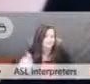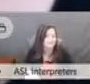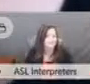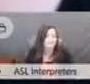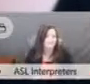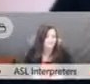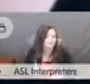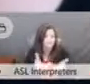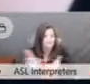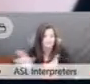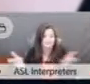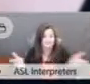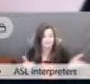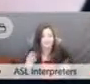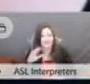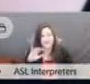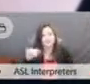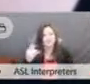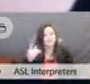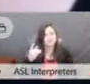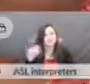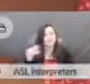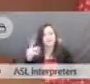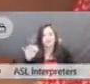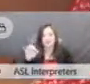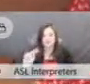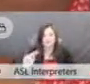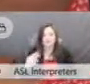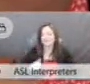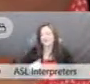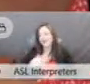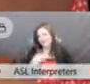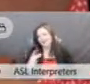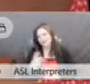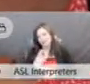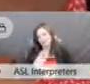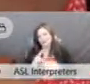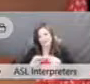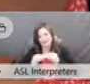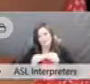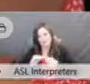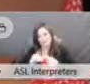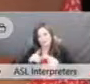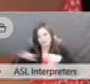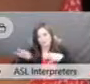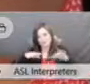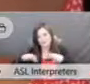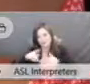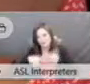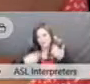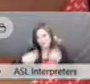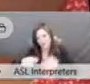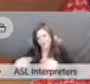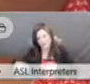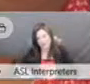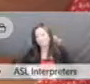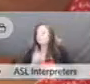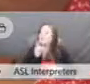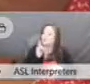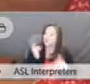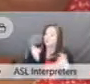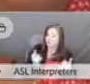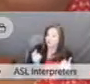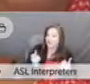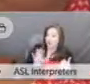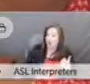Any of you can answer that. I'll say a few words. I like to use numbers to kind of describe what's going on. So right now